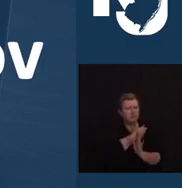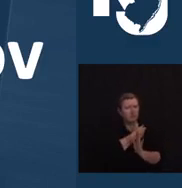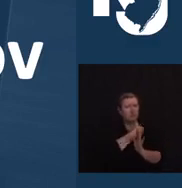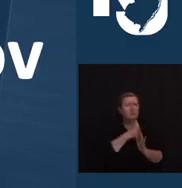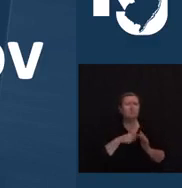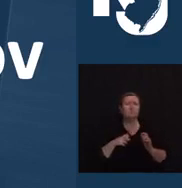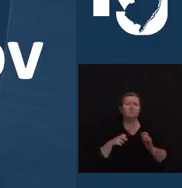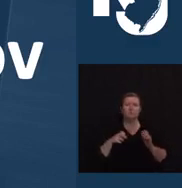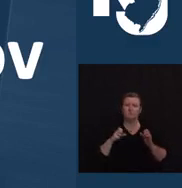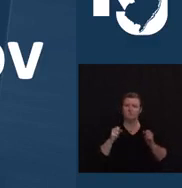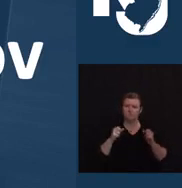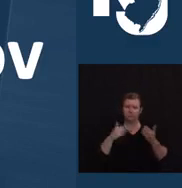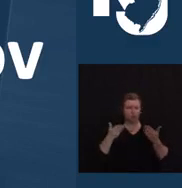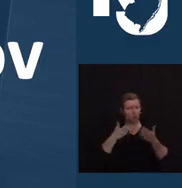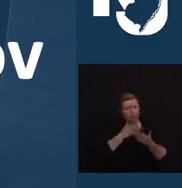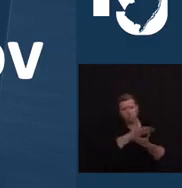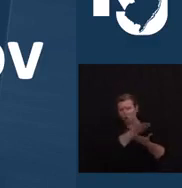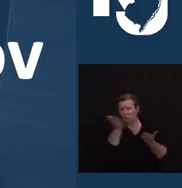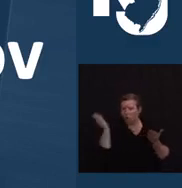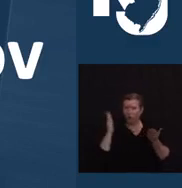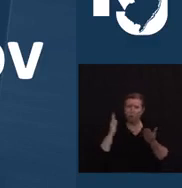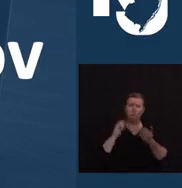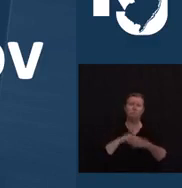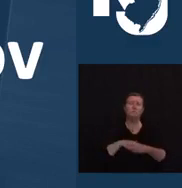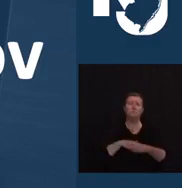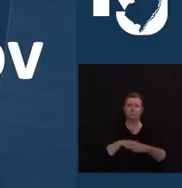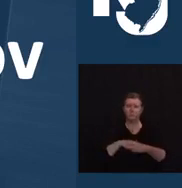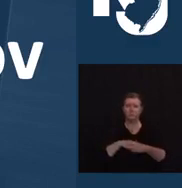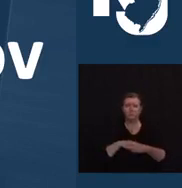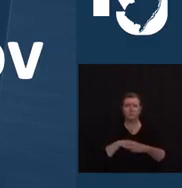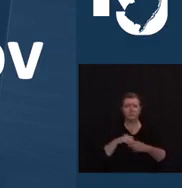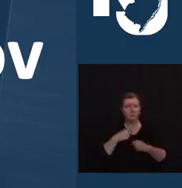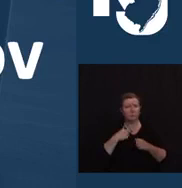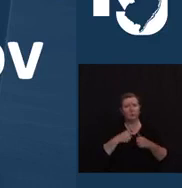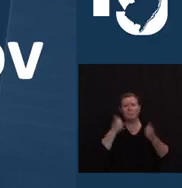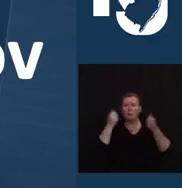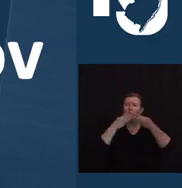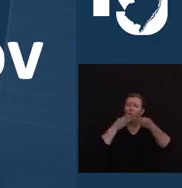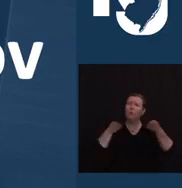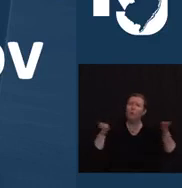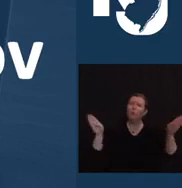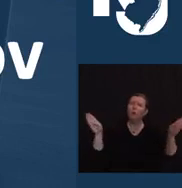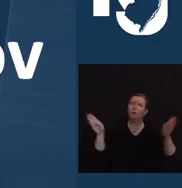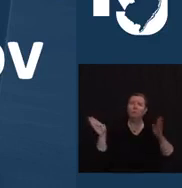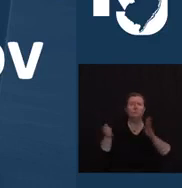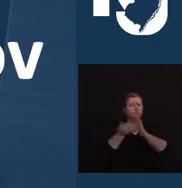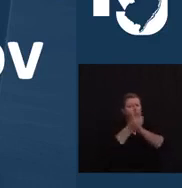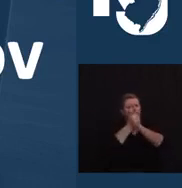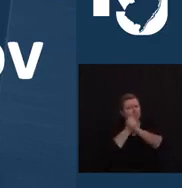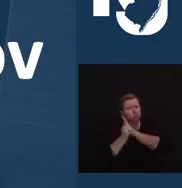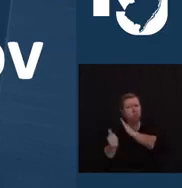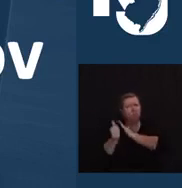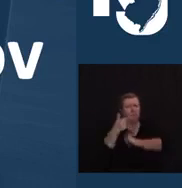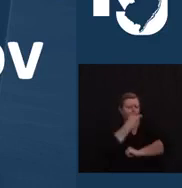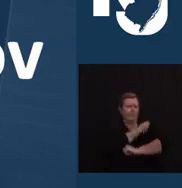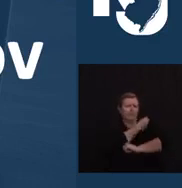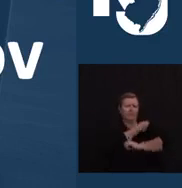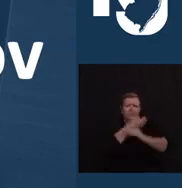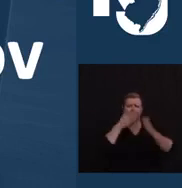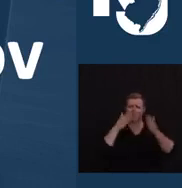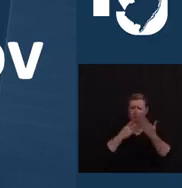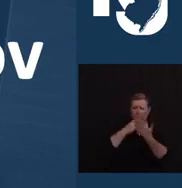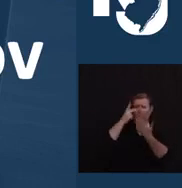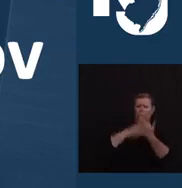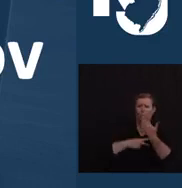We have proven to have one of the broadest and most efficient distribution and delivery programs in the entire country. And while we have